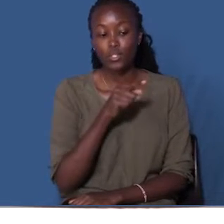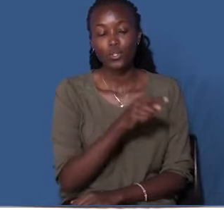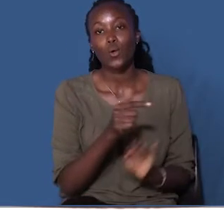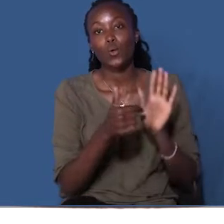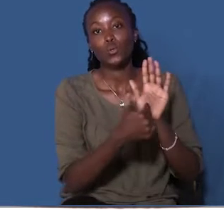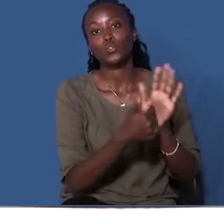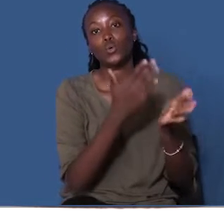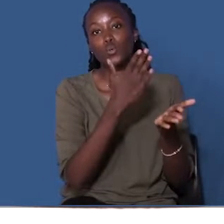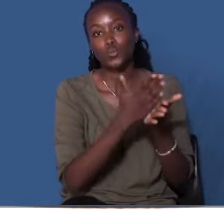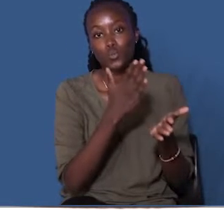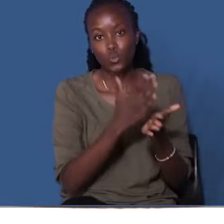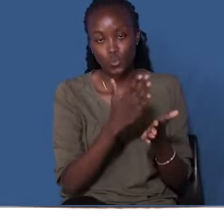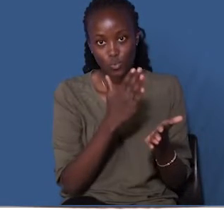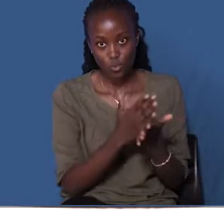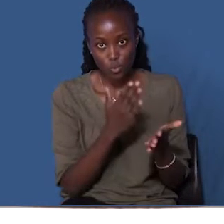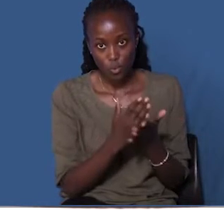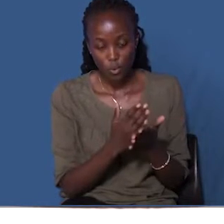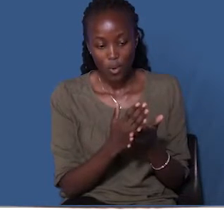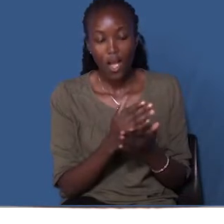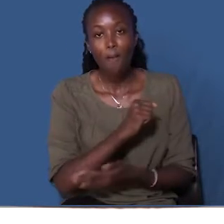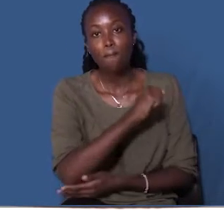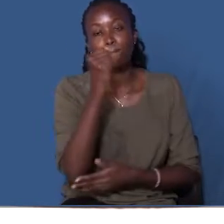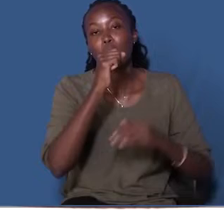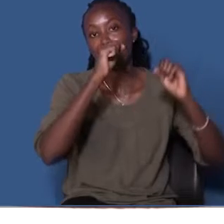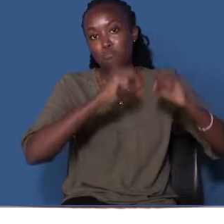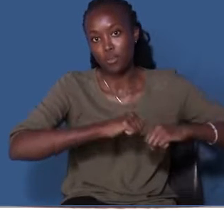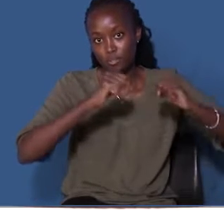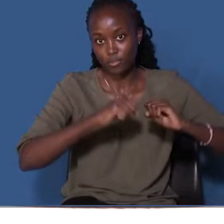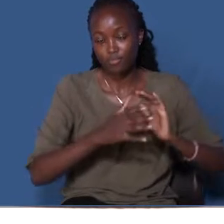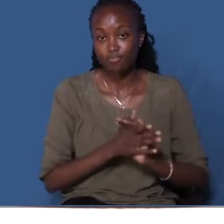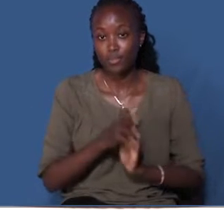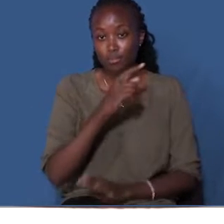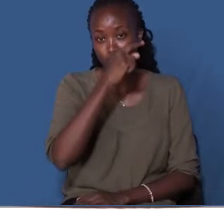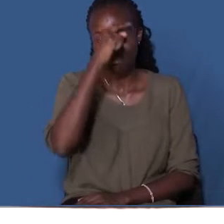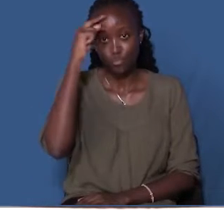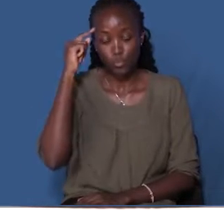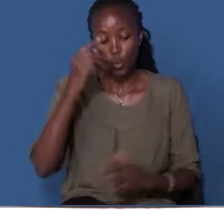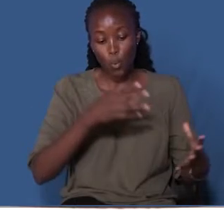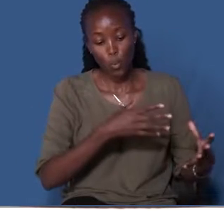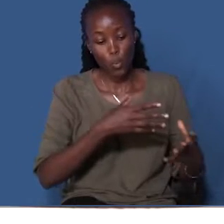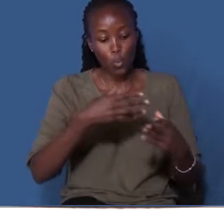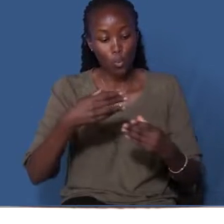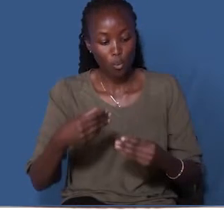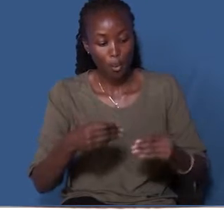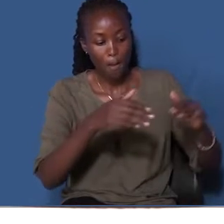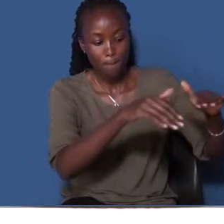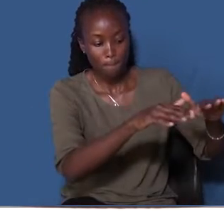assurance that his resurrection was a reality. The very fact that they went and buried